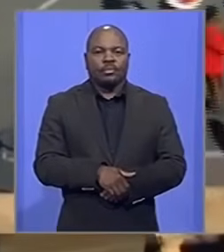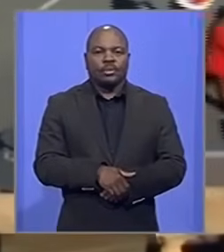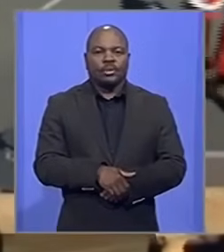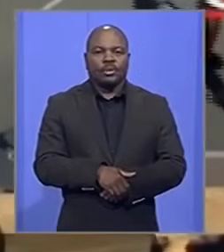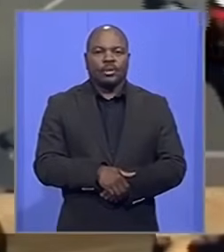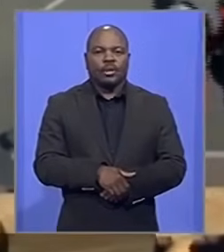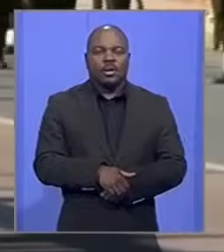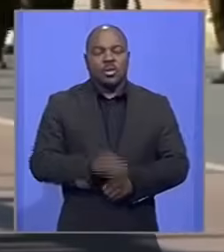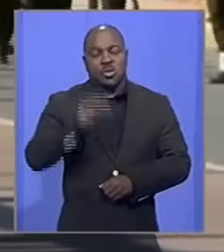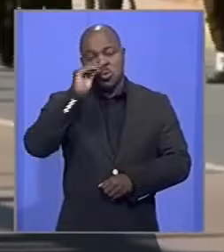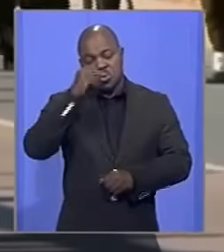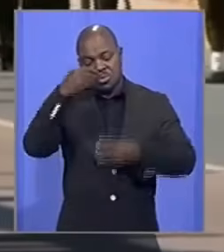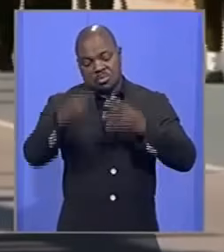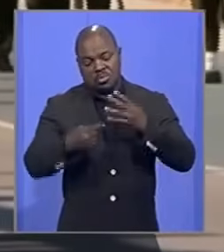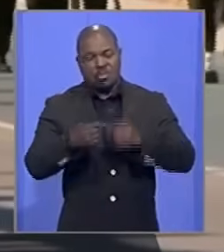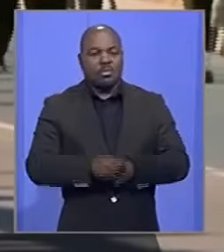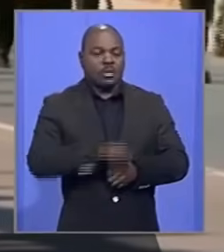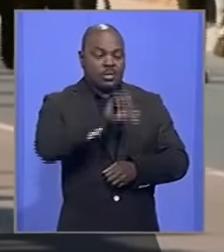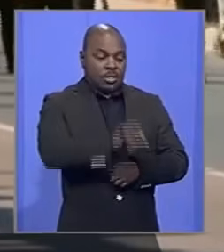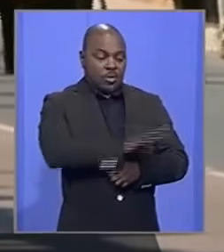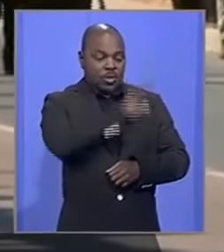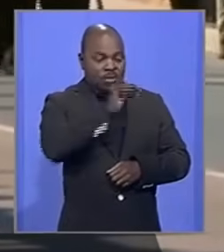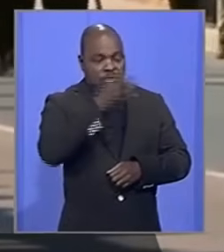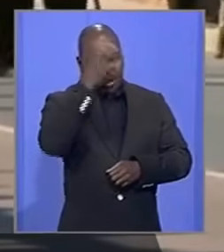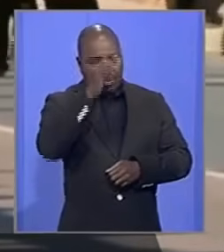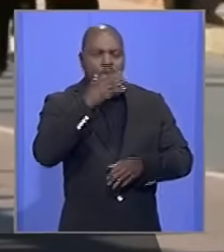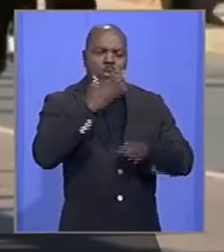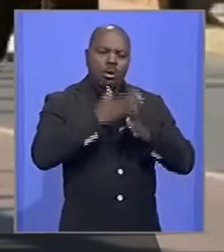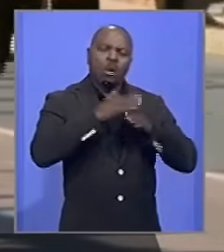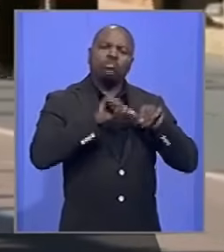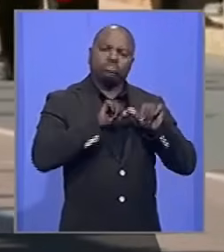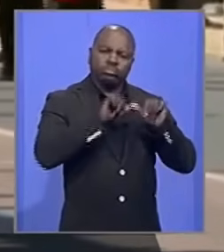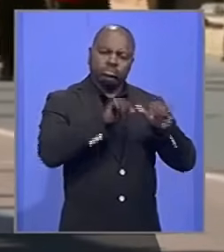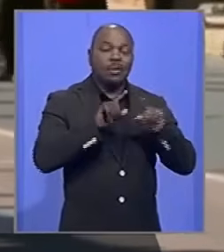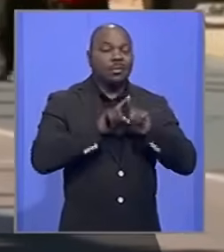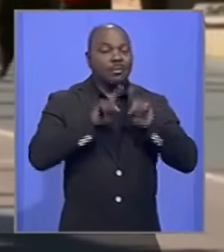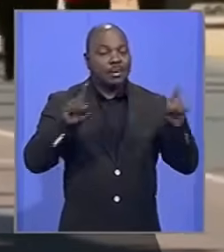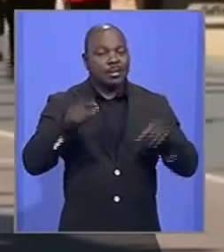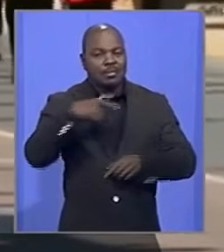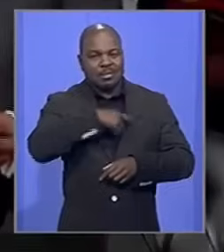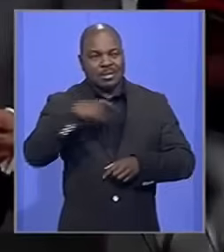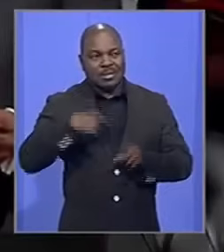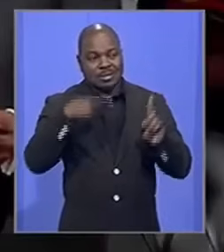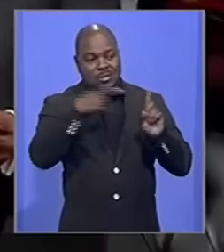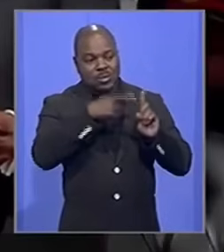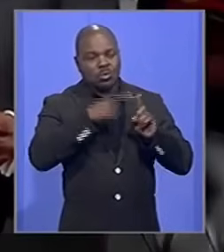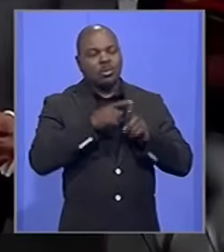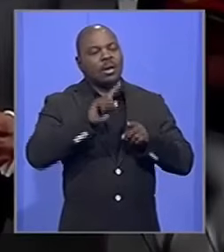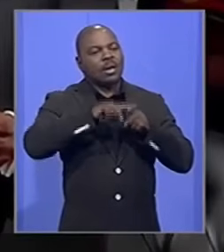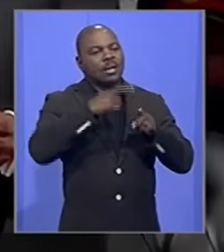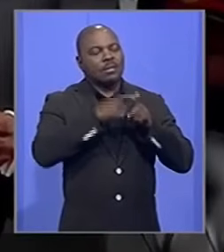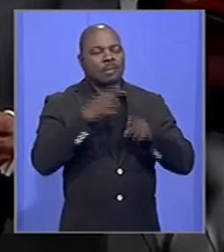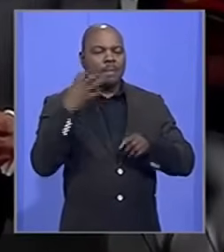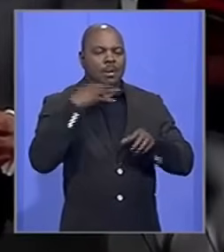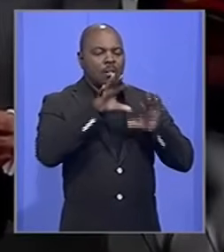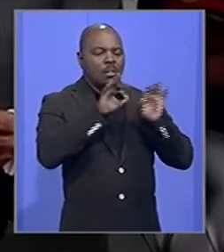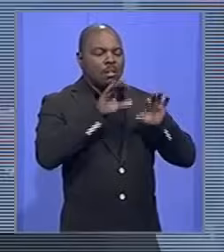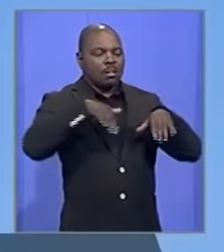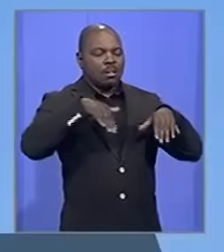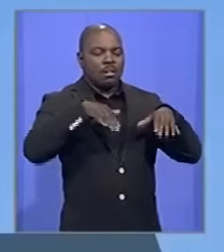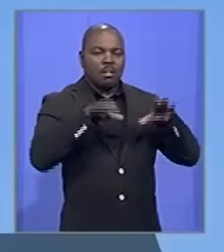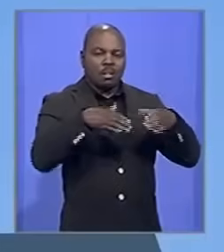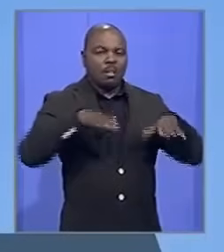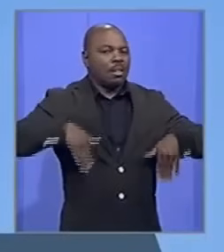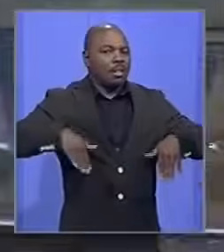Mo kgasong eno re utlwa fa puso ya Aforika Borwa e tsweletse go dira le fa moporesidente a ise a itsise kabinete ya gagwe e ntšhwa.